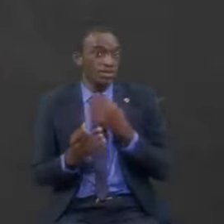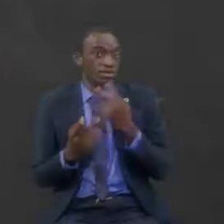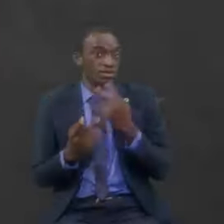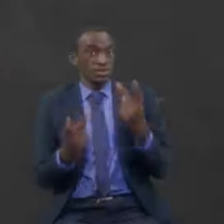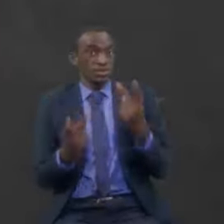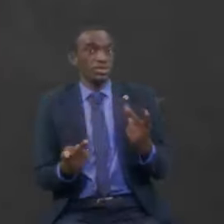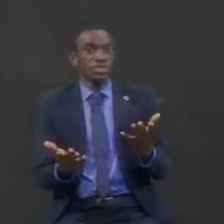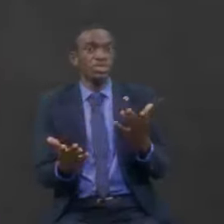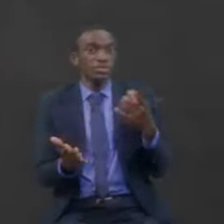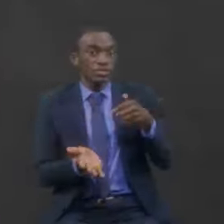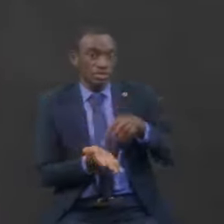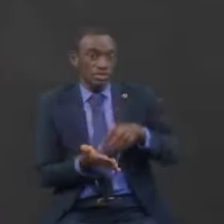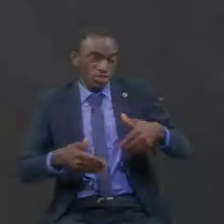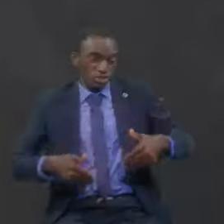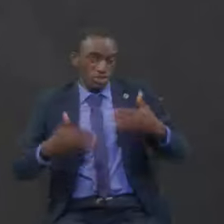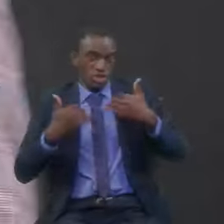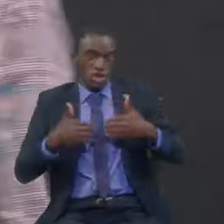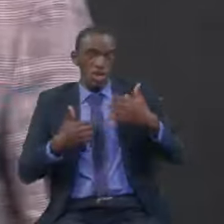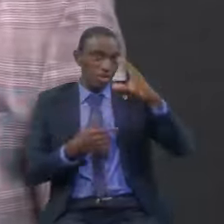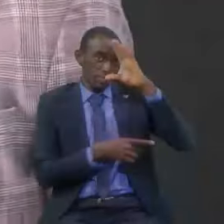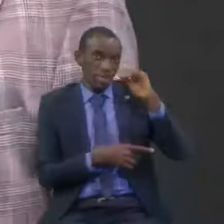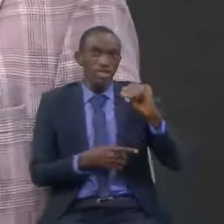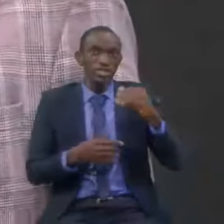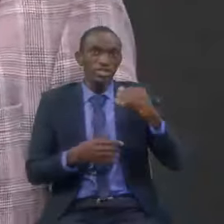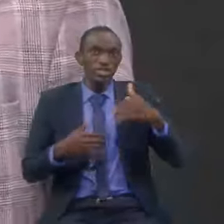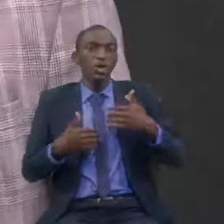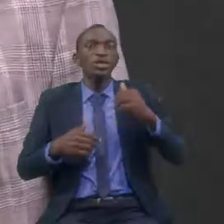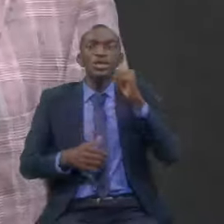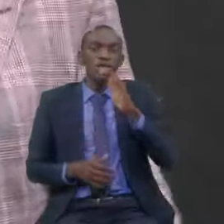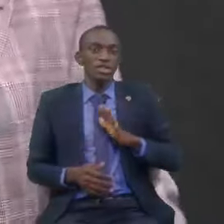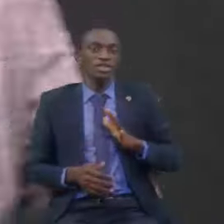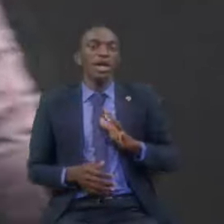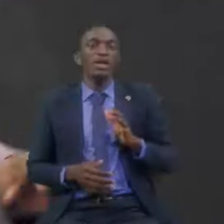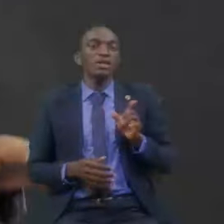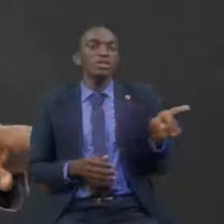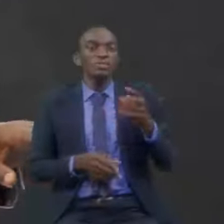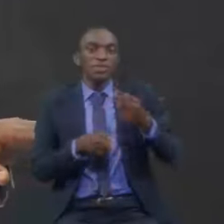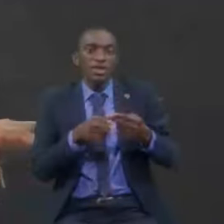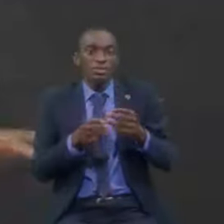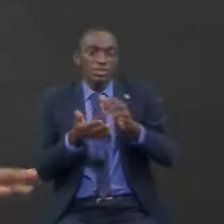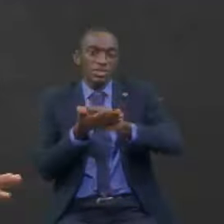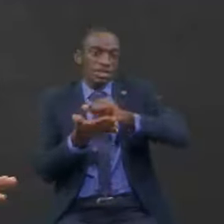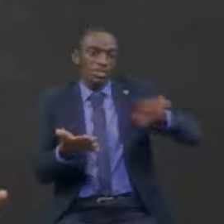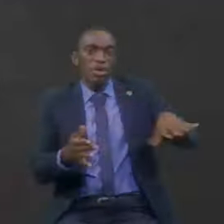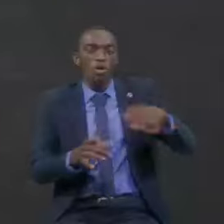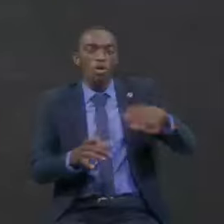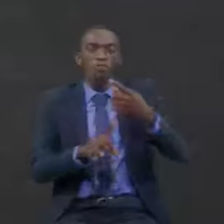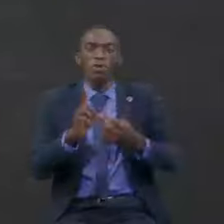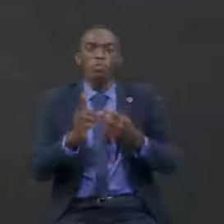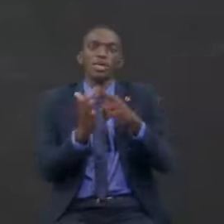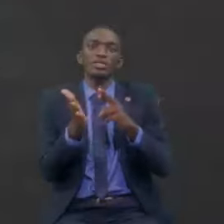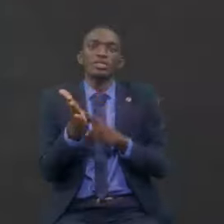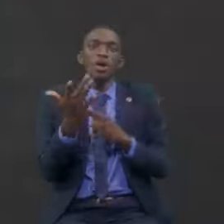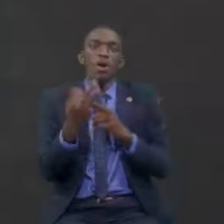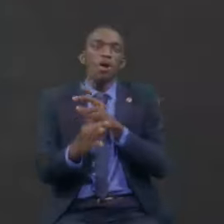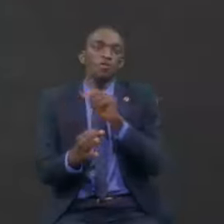man, this young lady whose name has been removed from the register of the prisoners